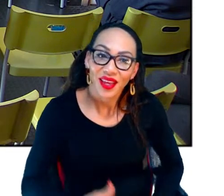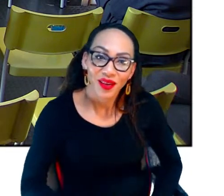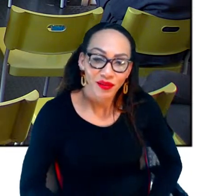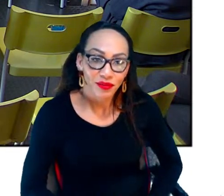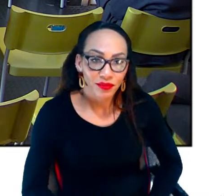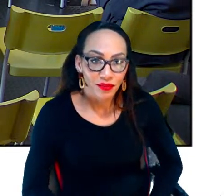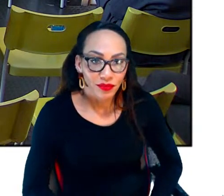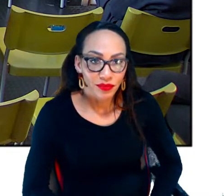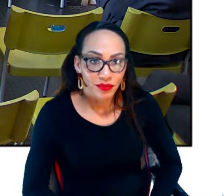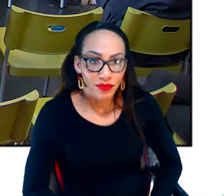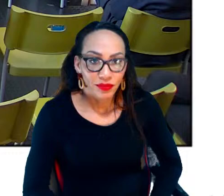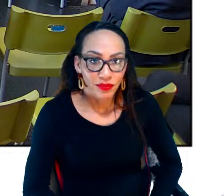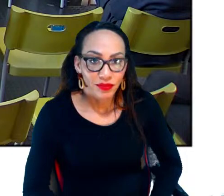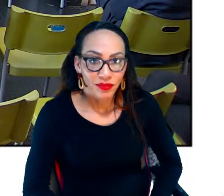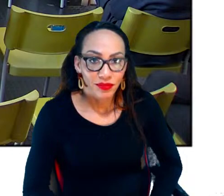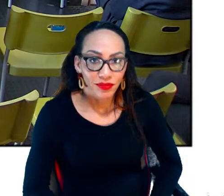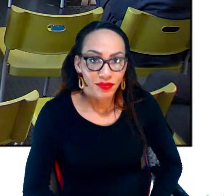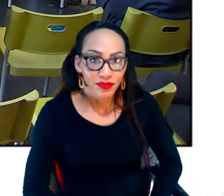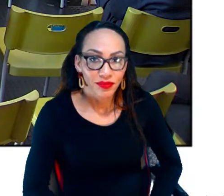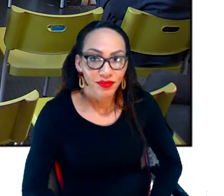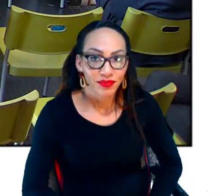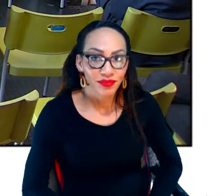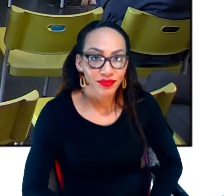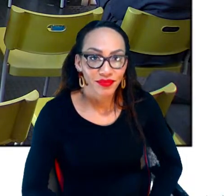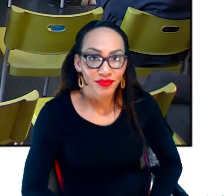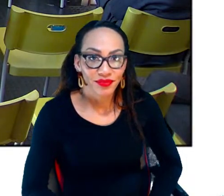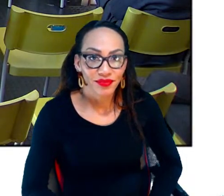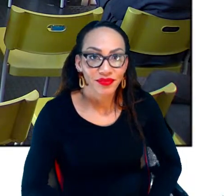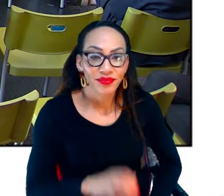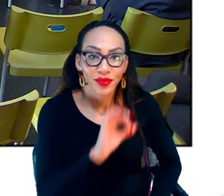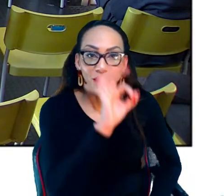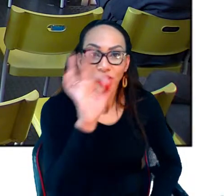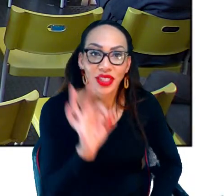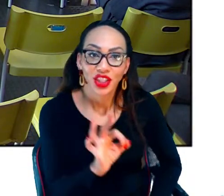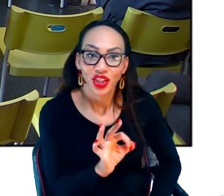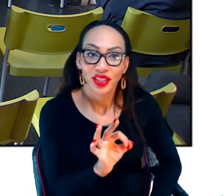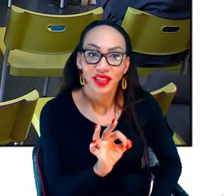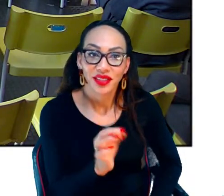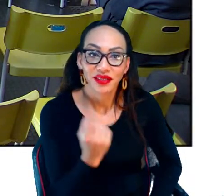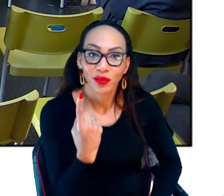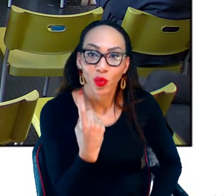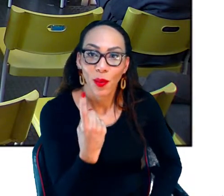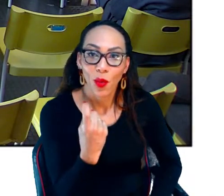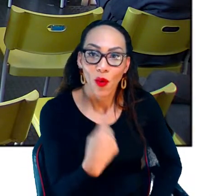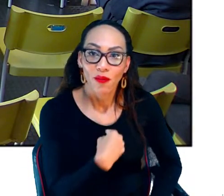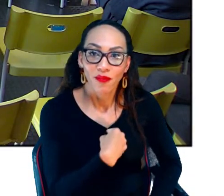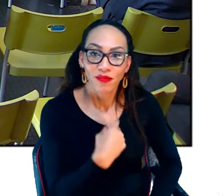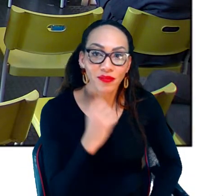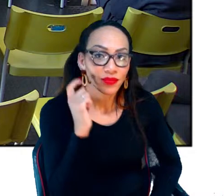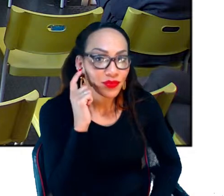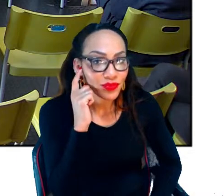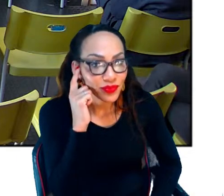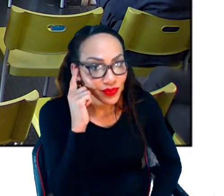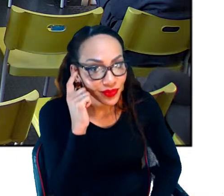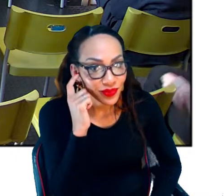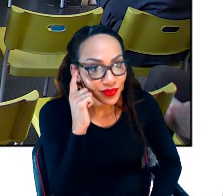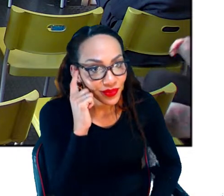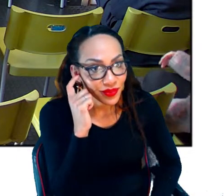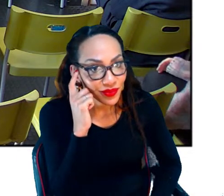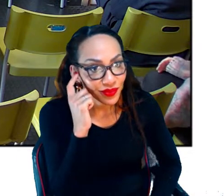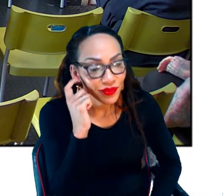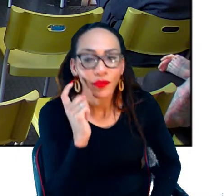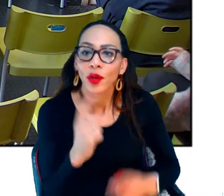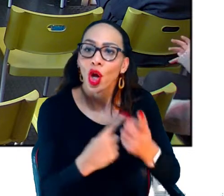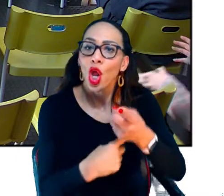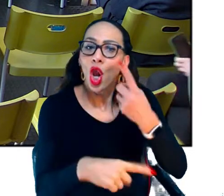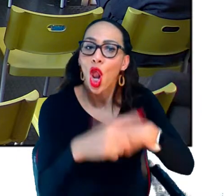other questions? I mean, I had one. So when you showed your work last year, and